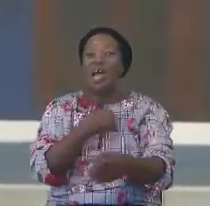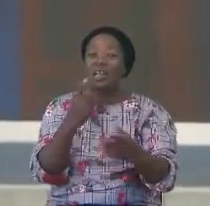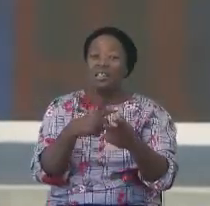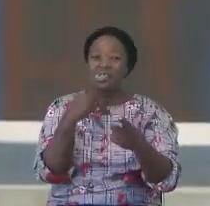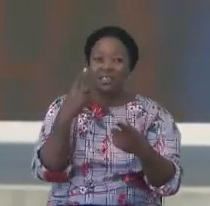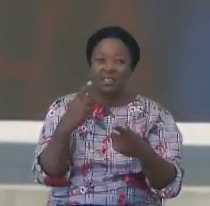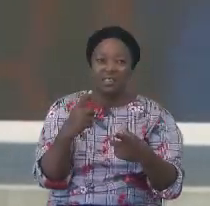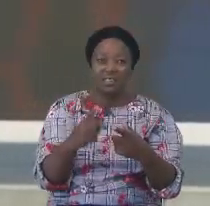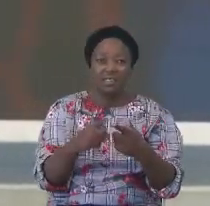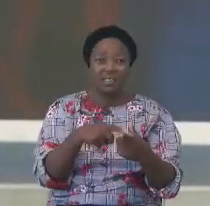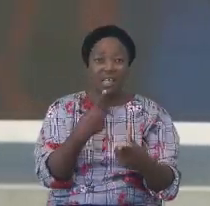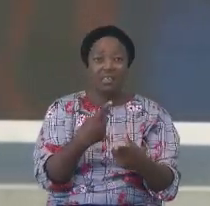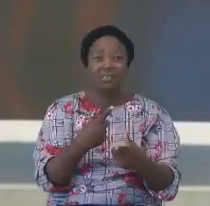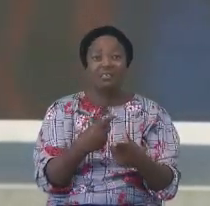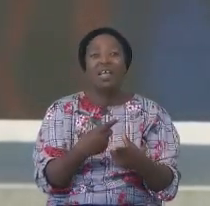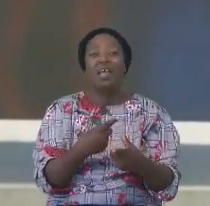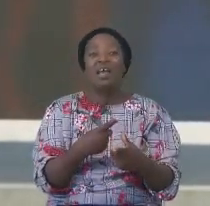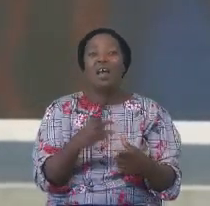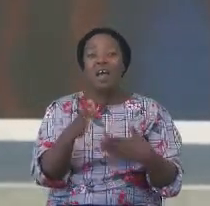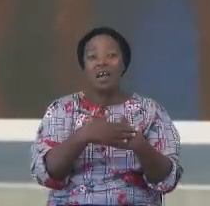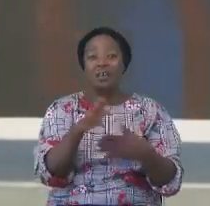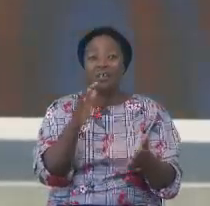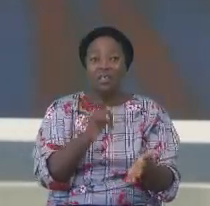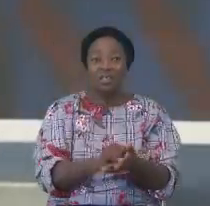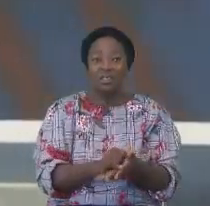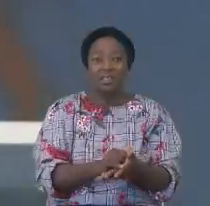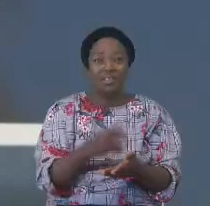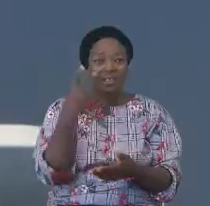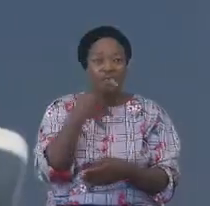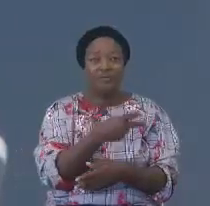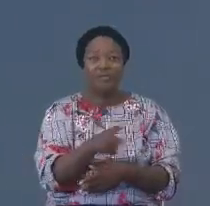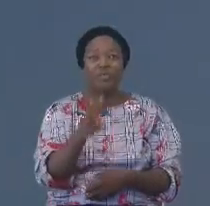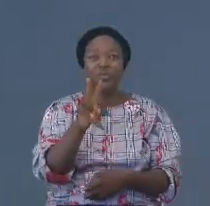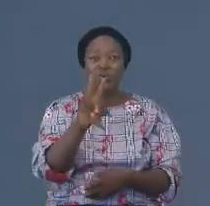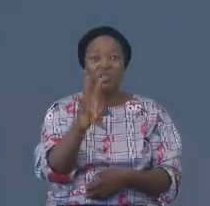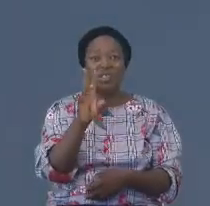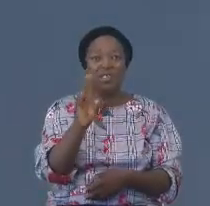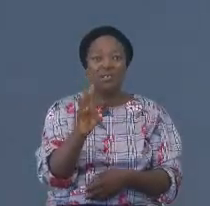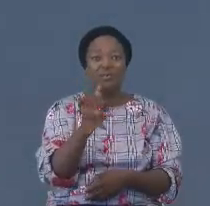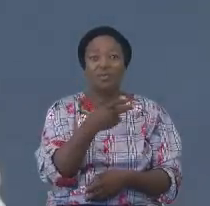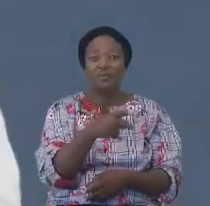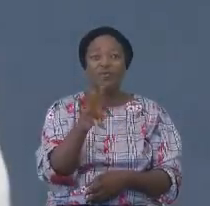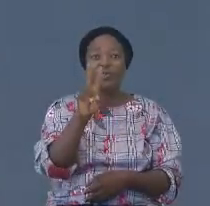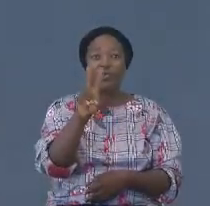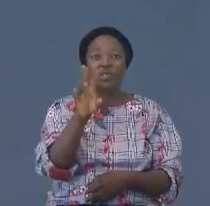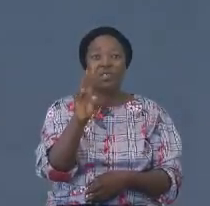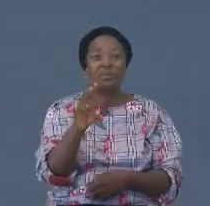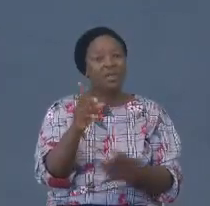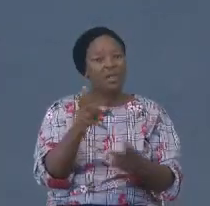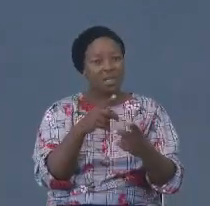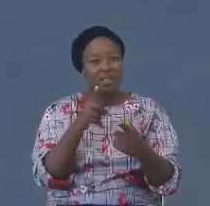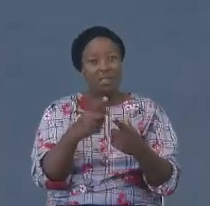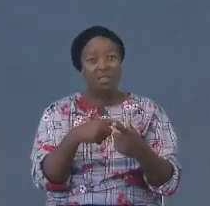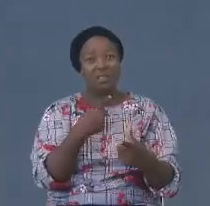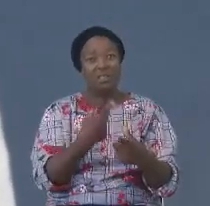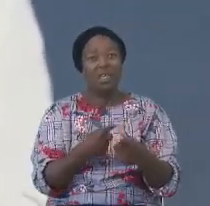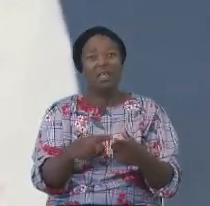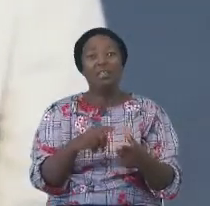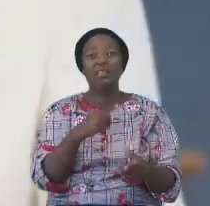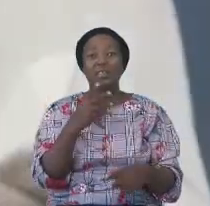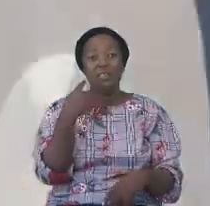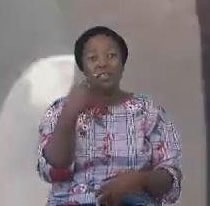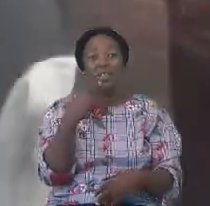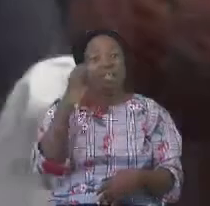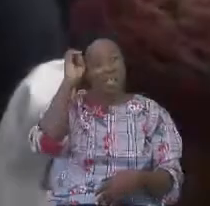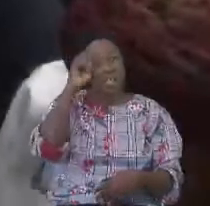behold your son. And then after that, look at verse 27.